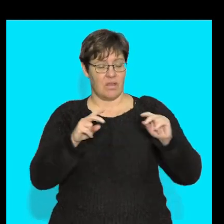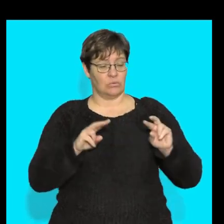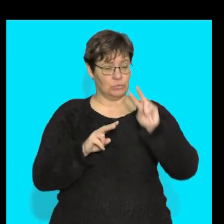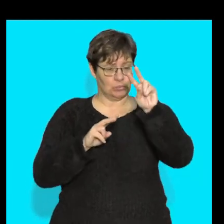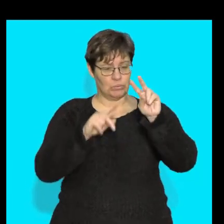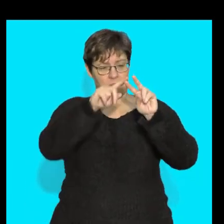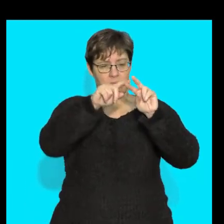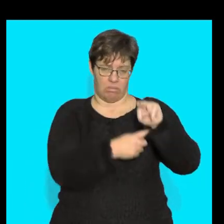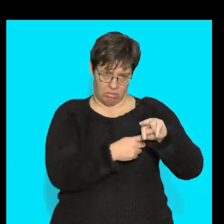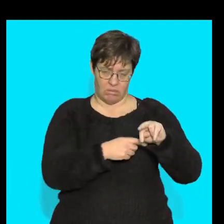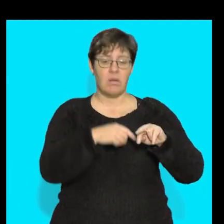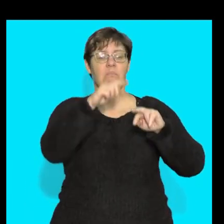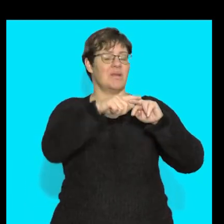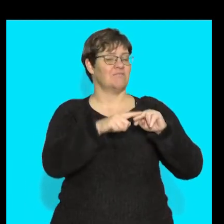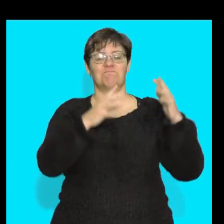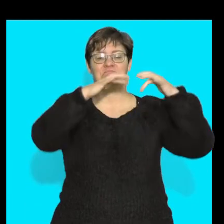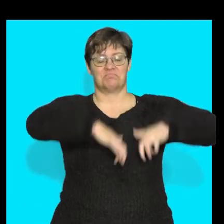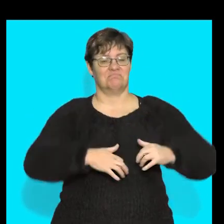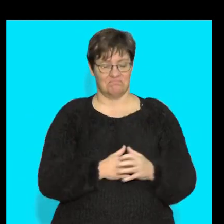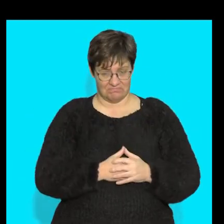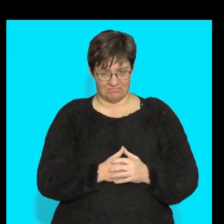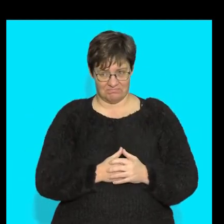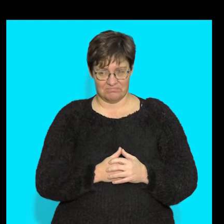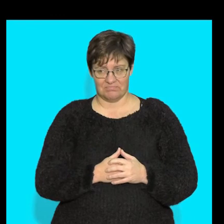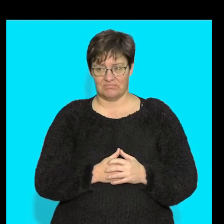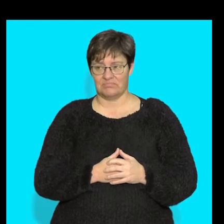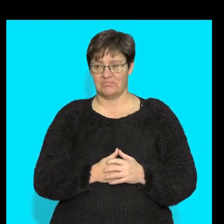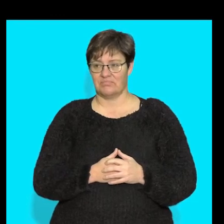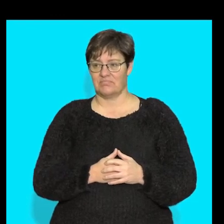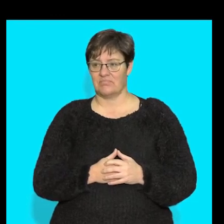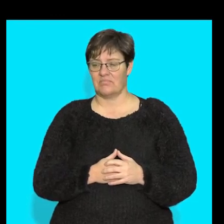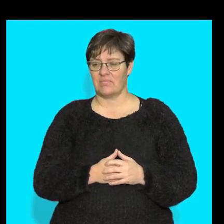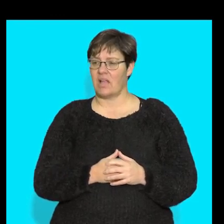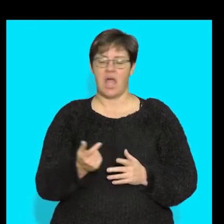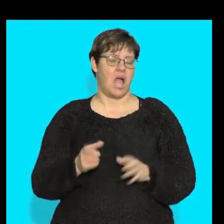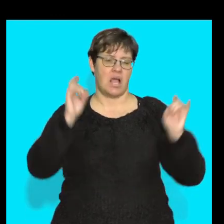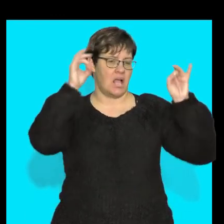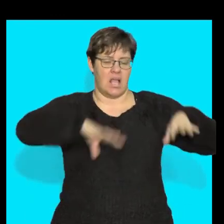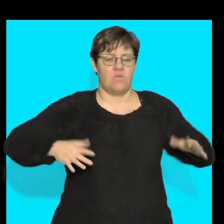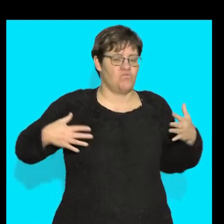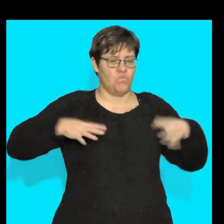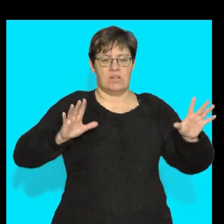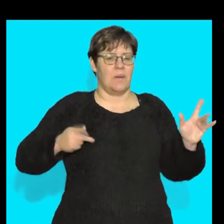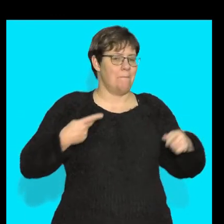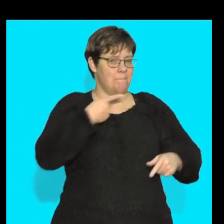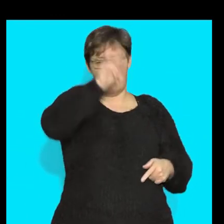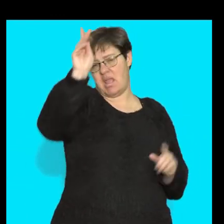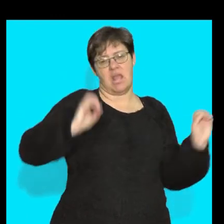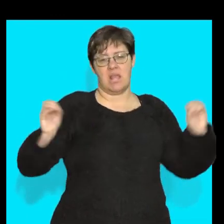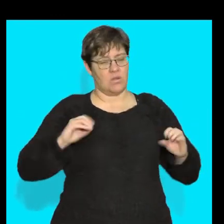it means the whole scheme falls, because this person can say, I am not paying back the person